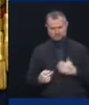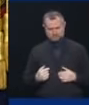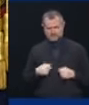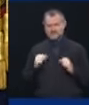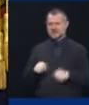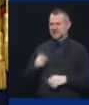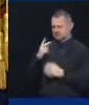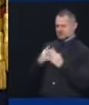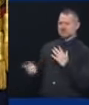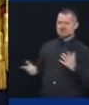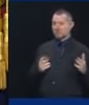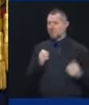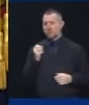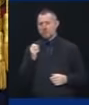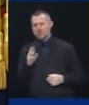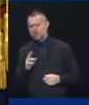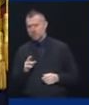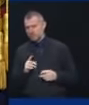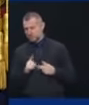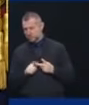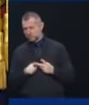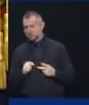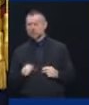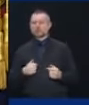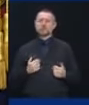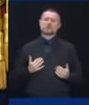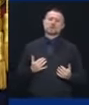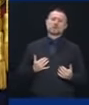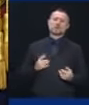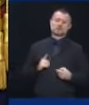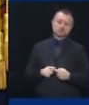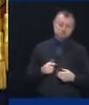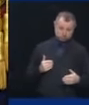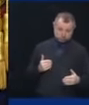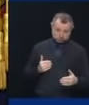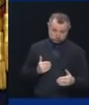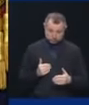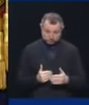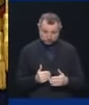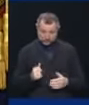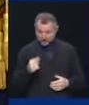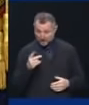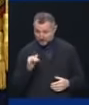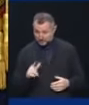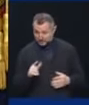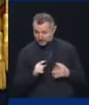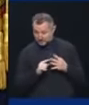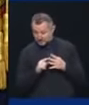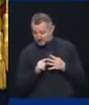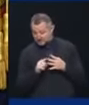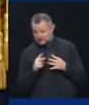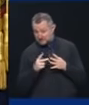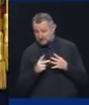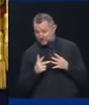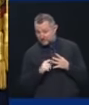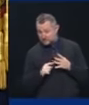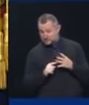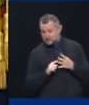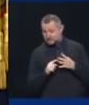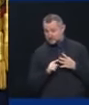or you can wait until you get closer to the beginning of May, and